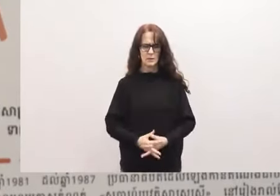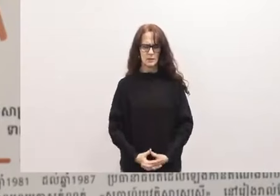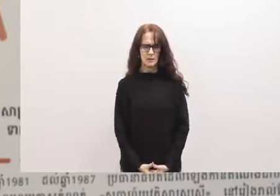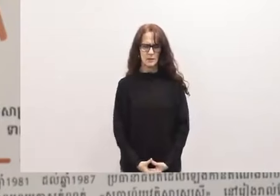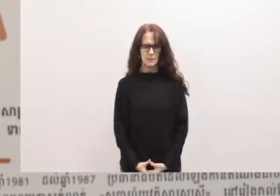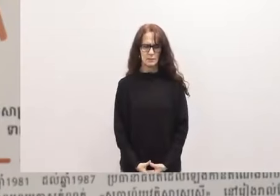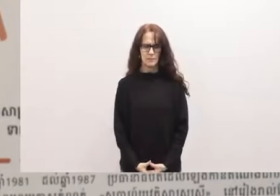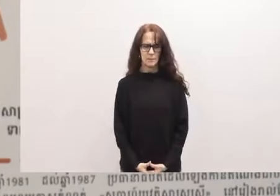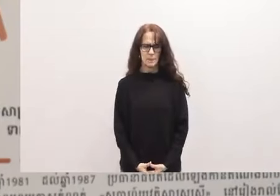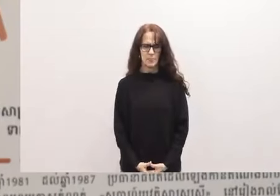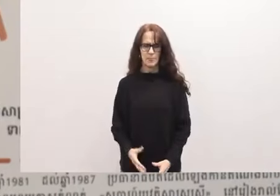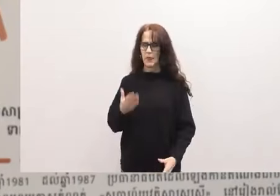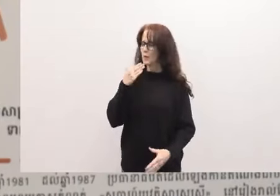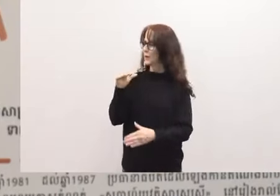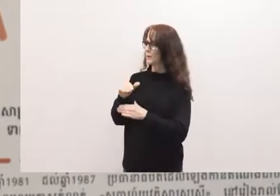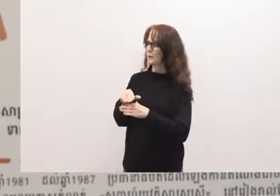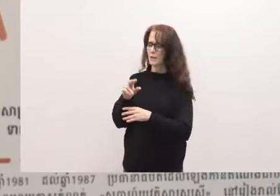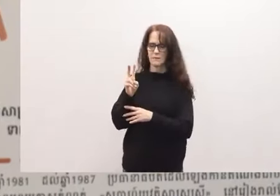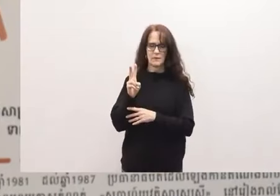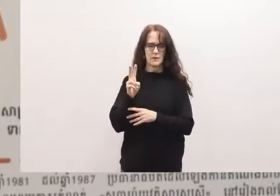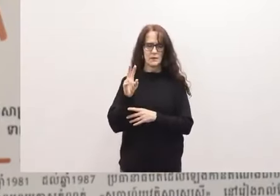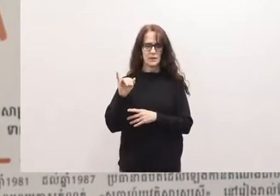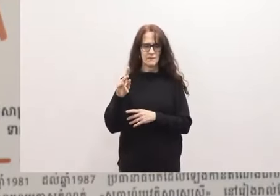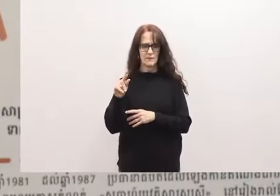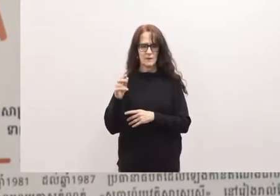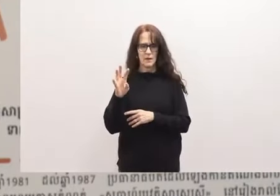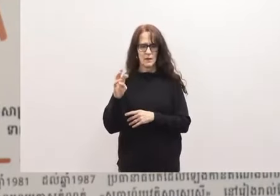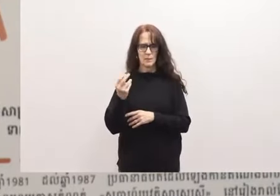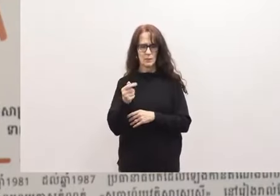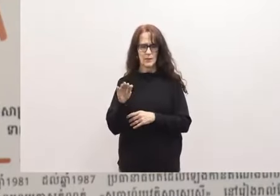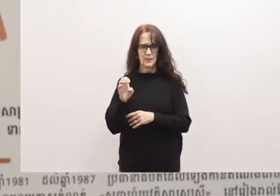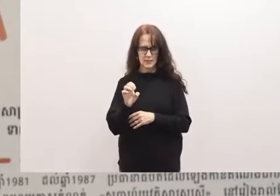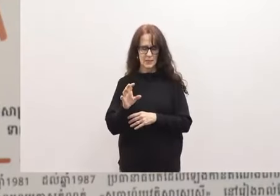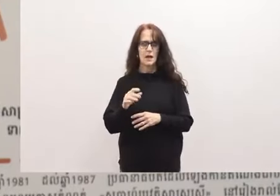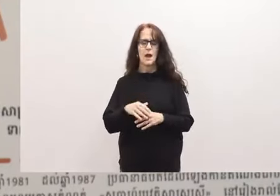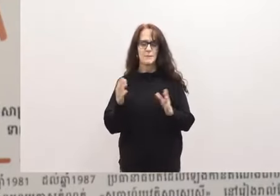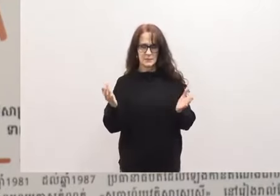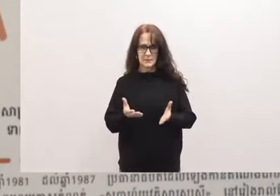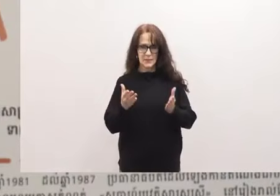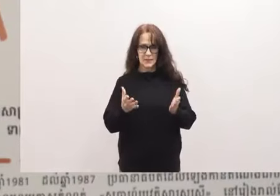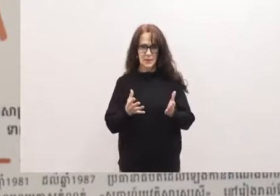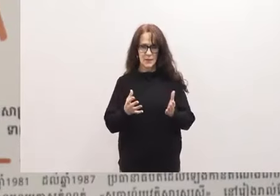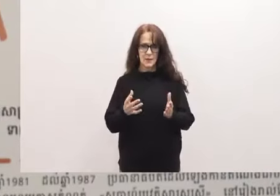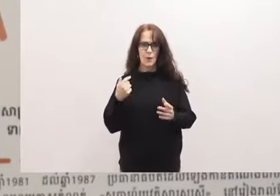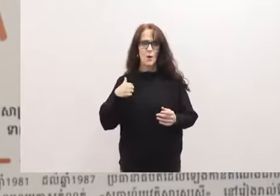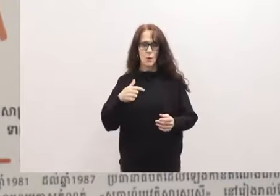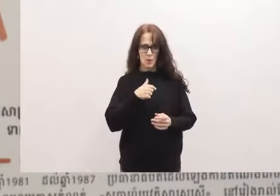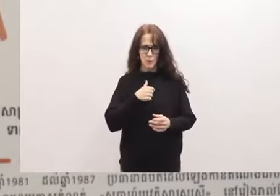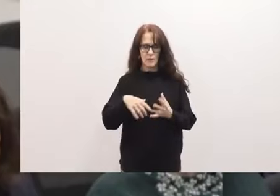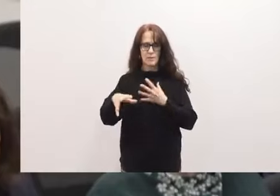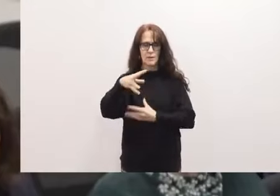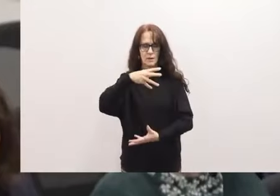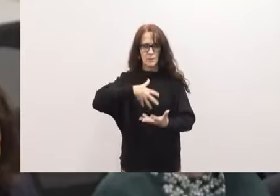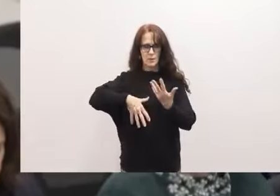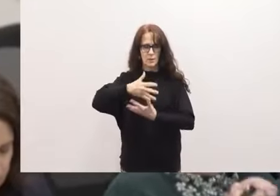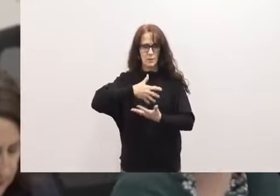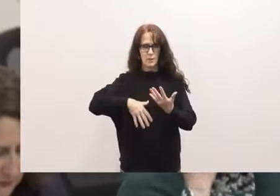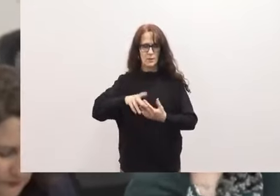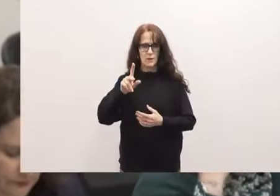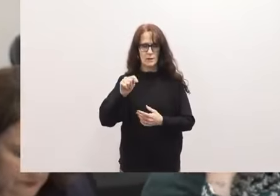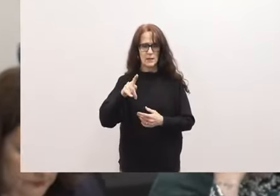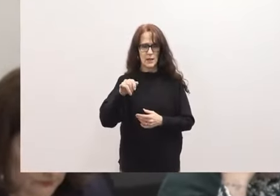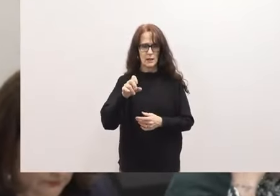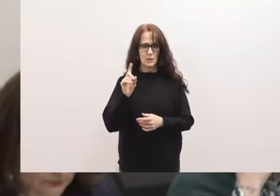Good evening, Viva Mogi. Just here to just iterate that we have been engaging with our Title